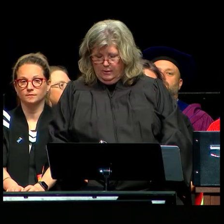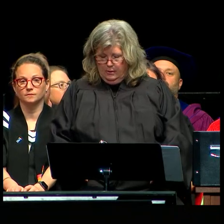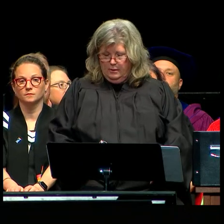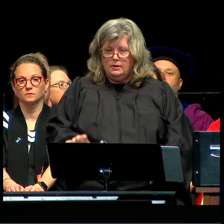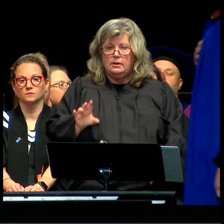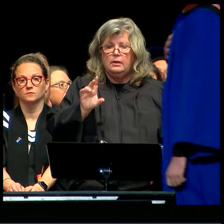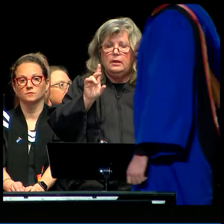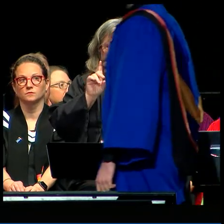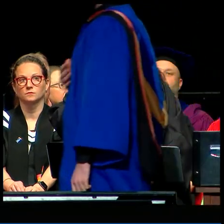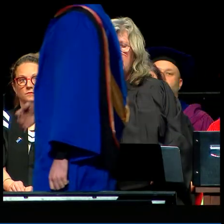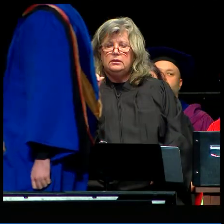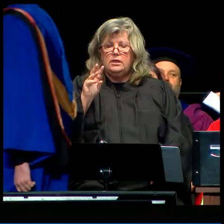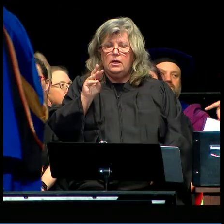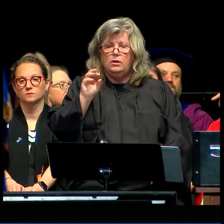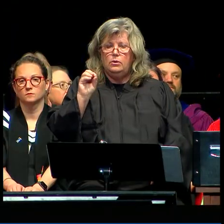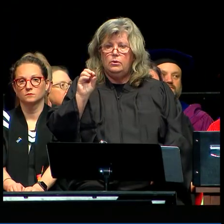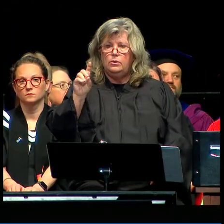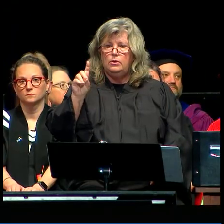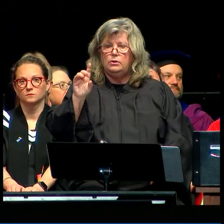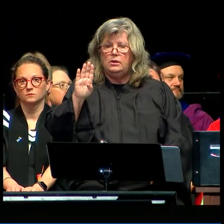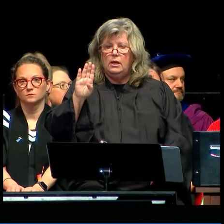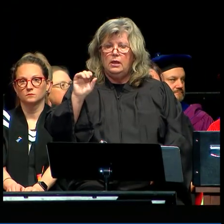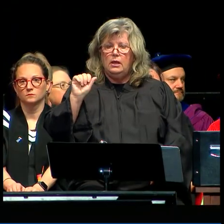Dawood Abraham.